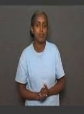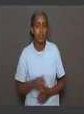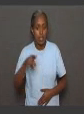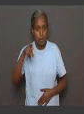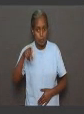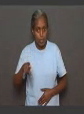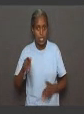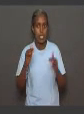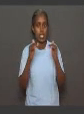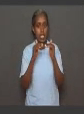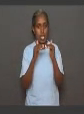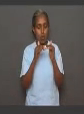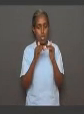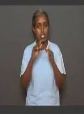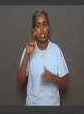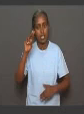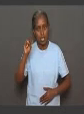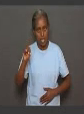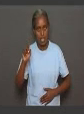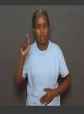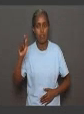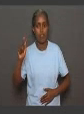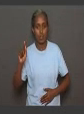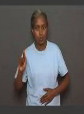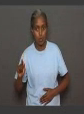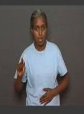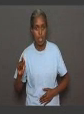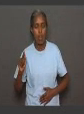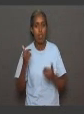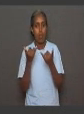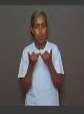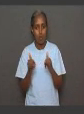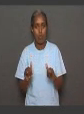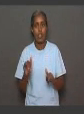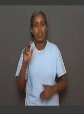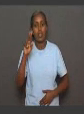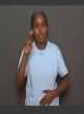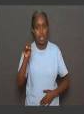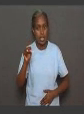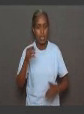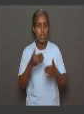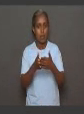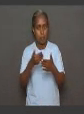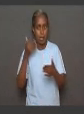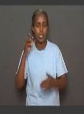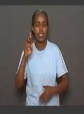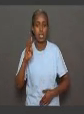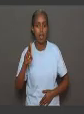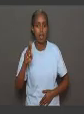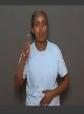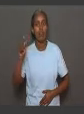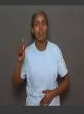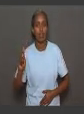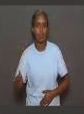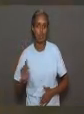P equals N factorial over N minus R factorial.